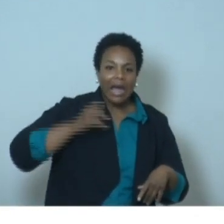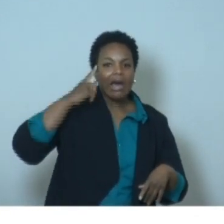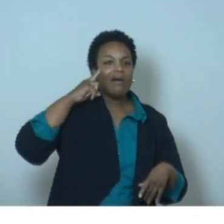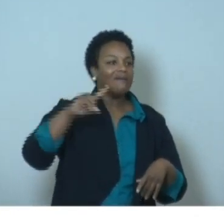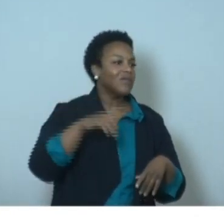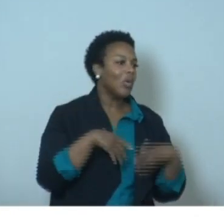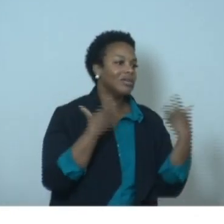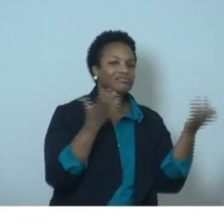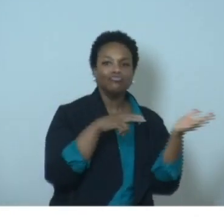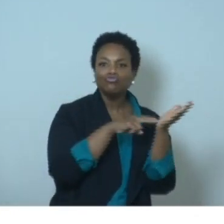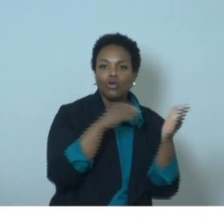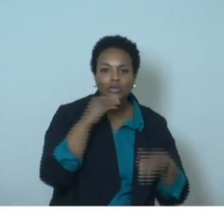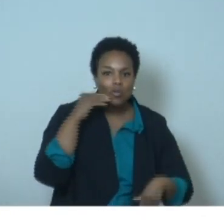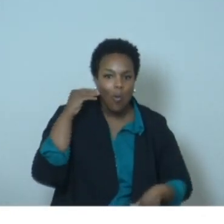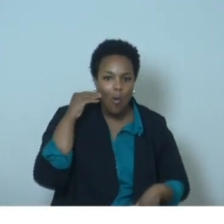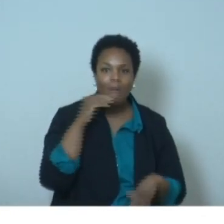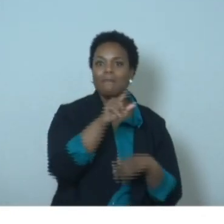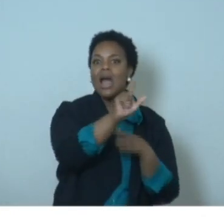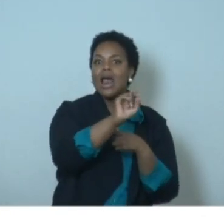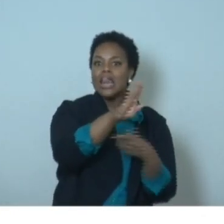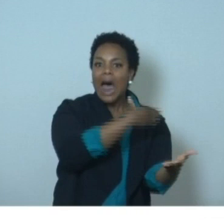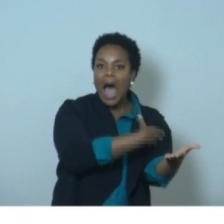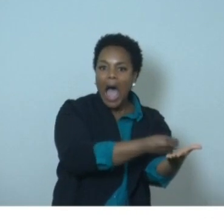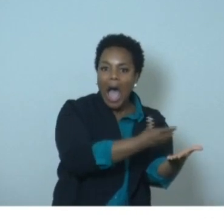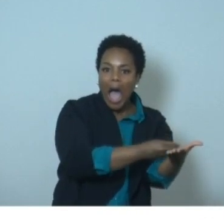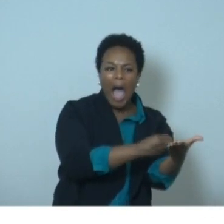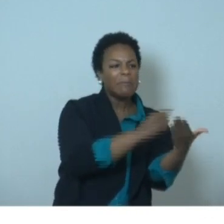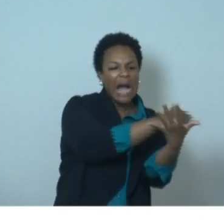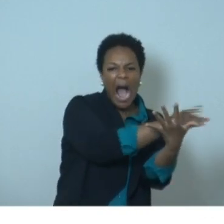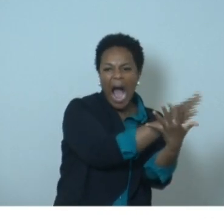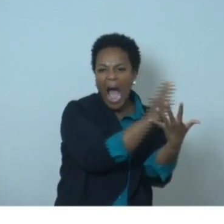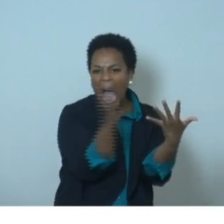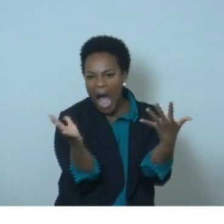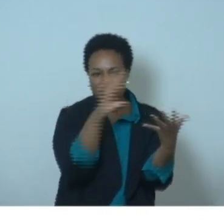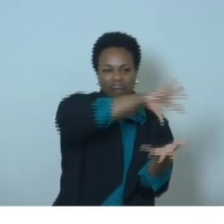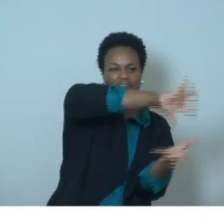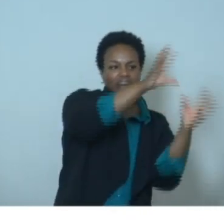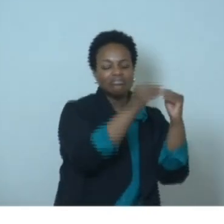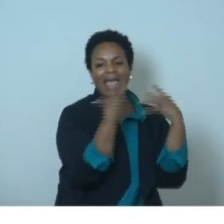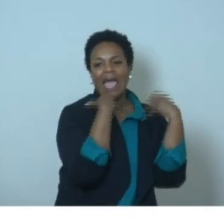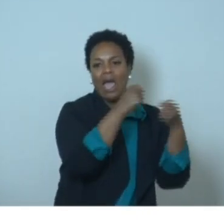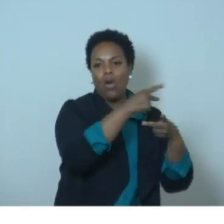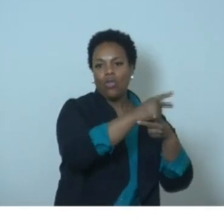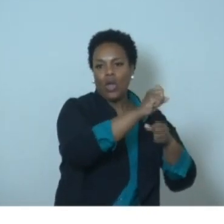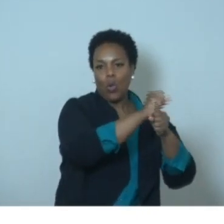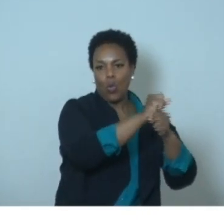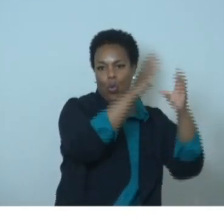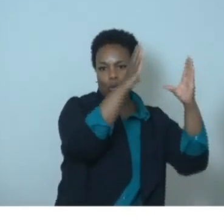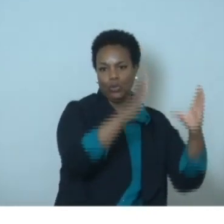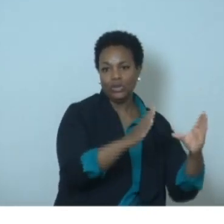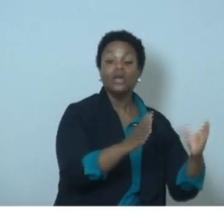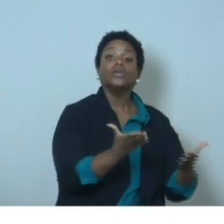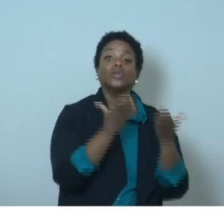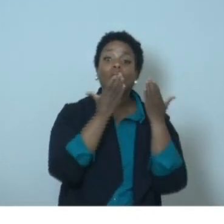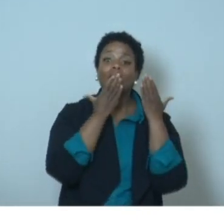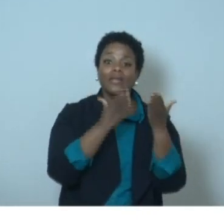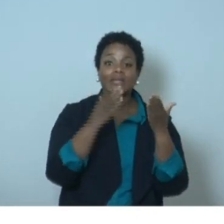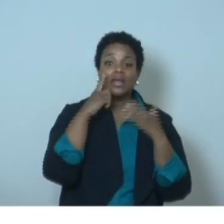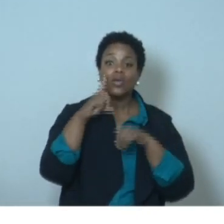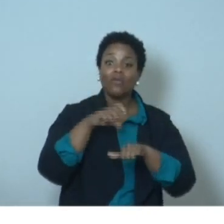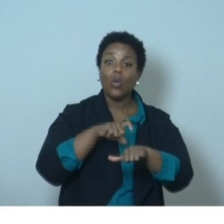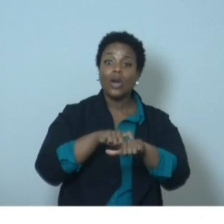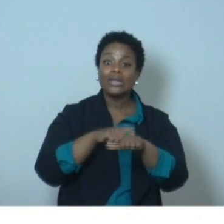places associated with healthcare. So thanks again for your time and attention. Appreciate the questions you bring to us between